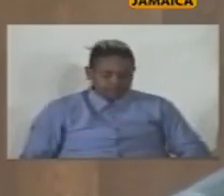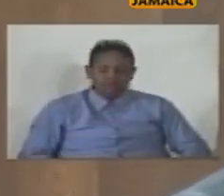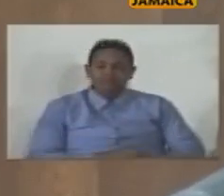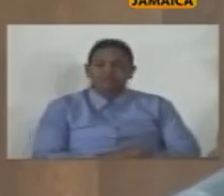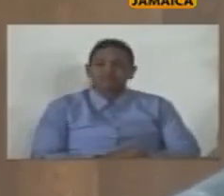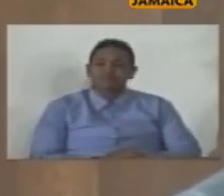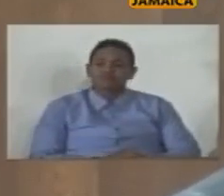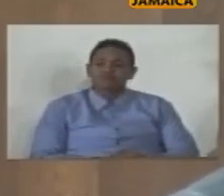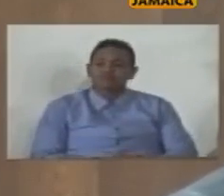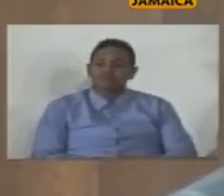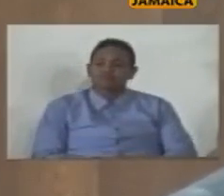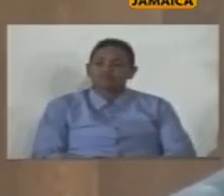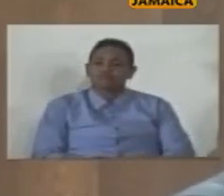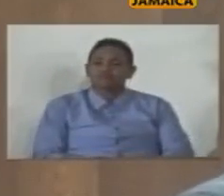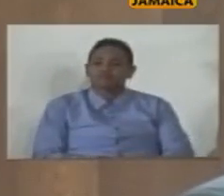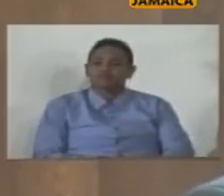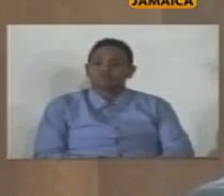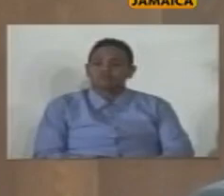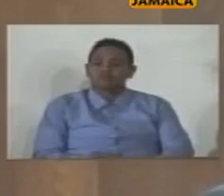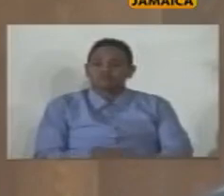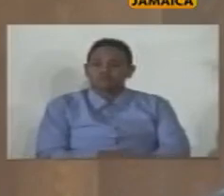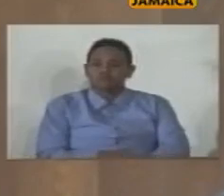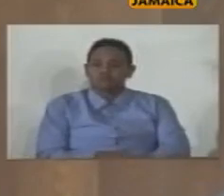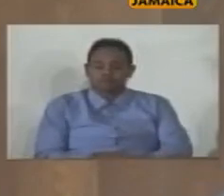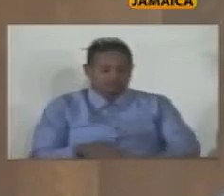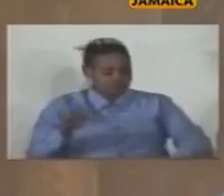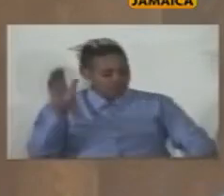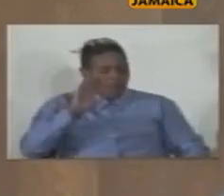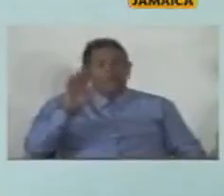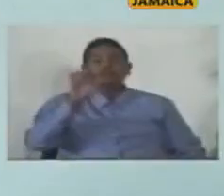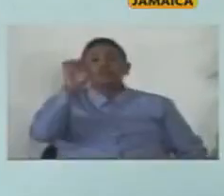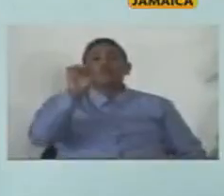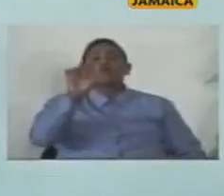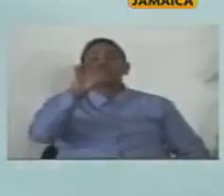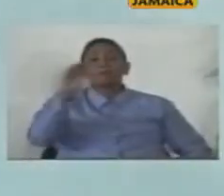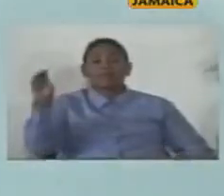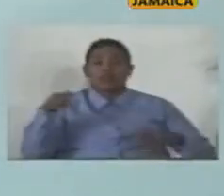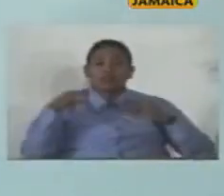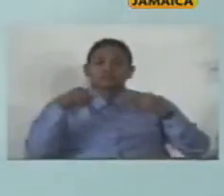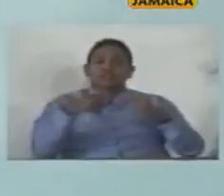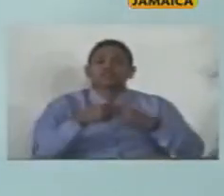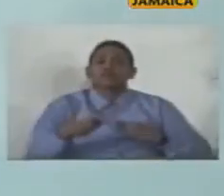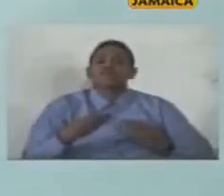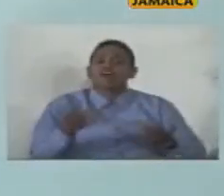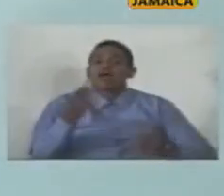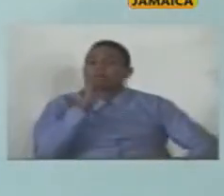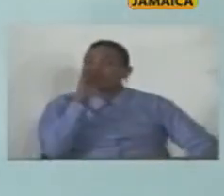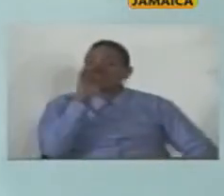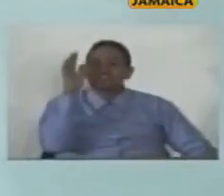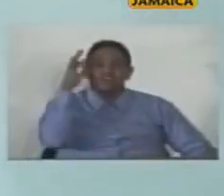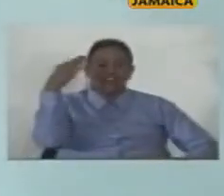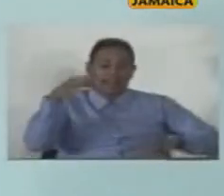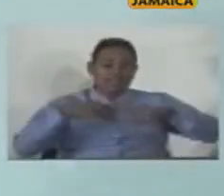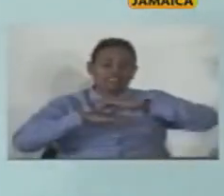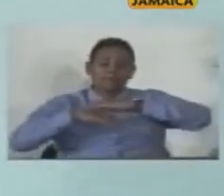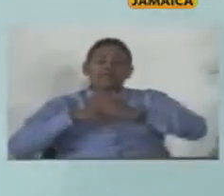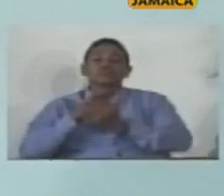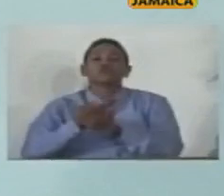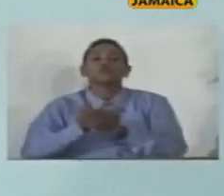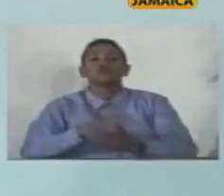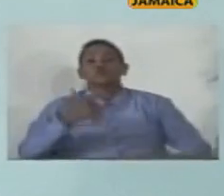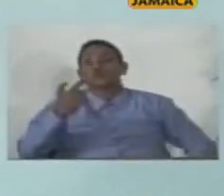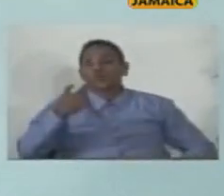Approximately $1.3 million was spent to provide breakfast items for 19 basic schools, 21